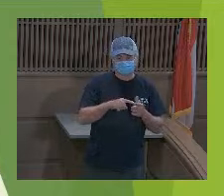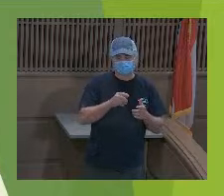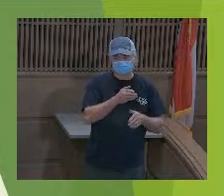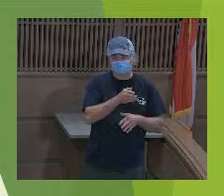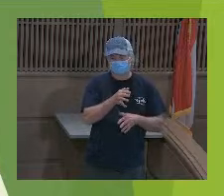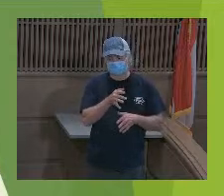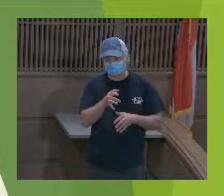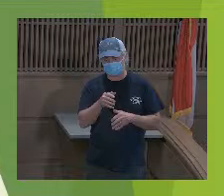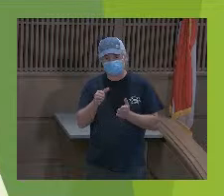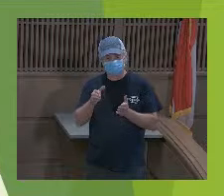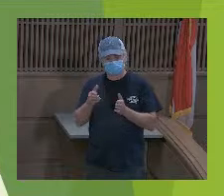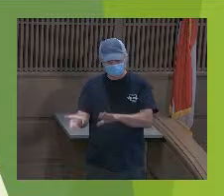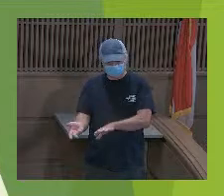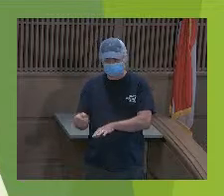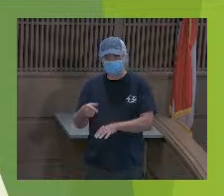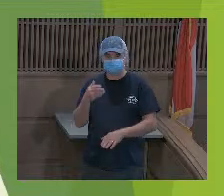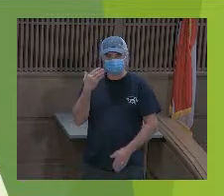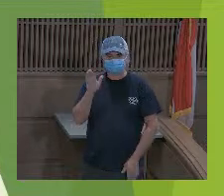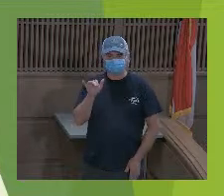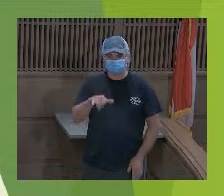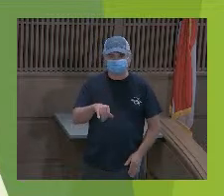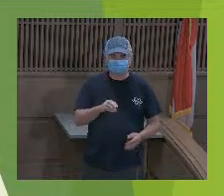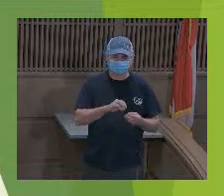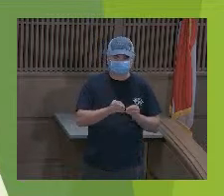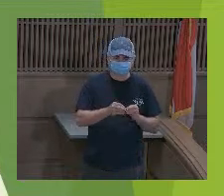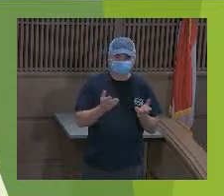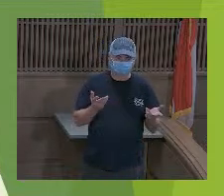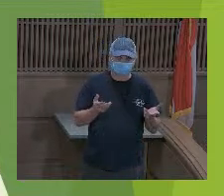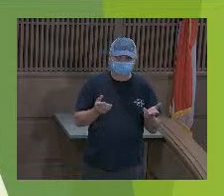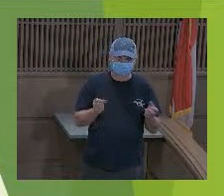number, which tells us